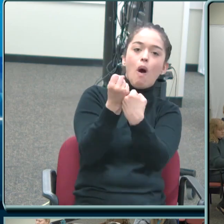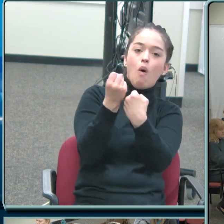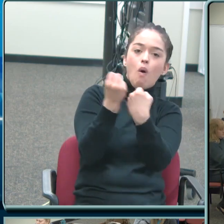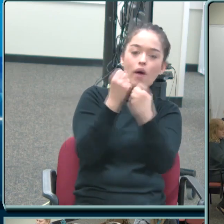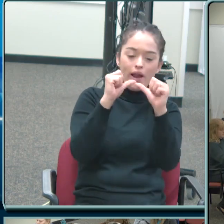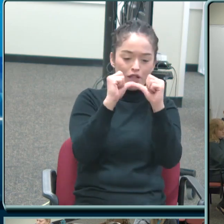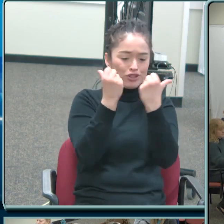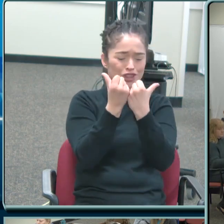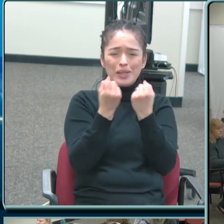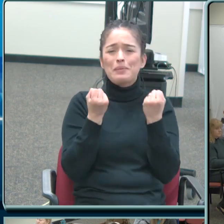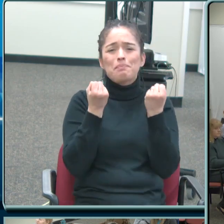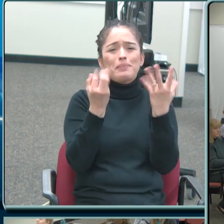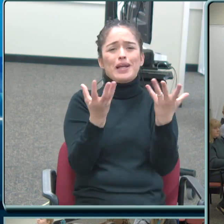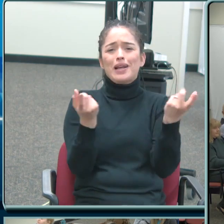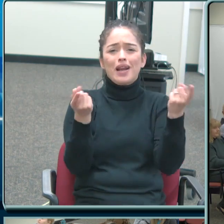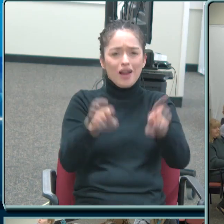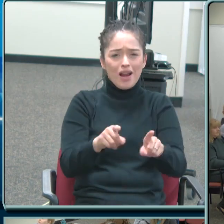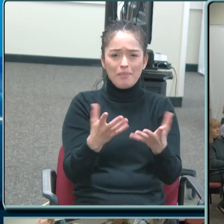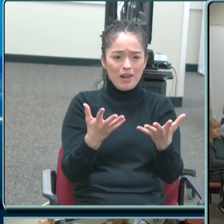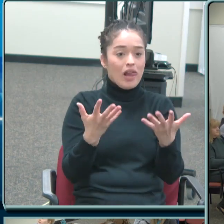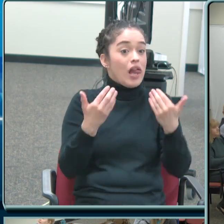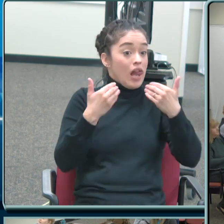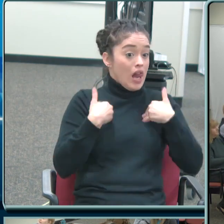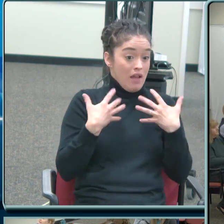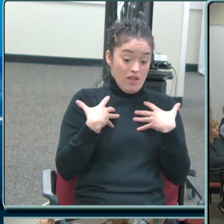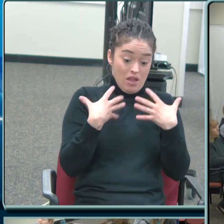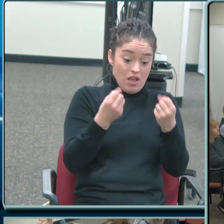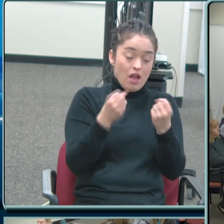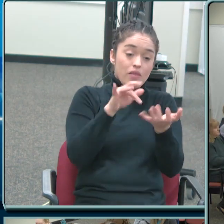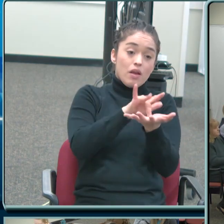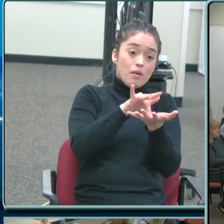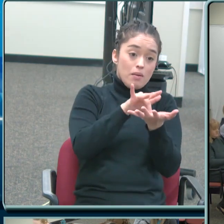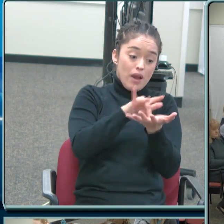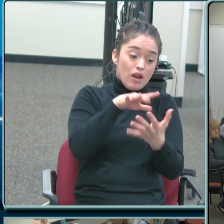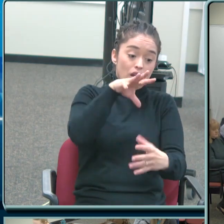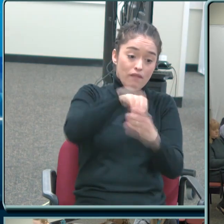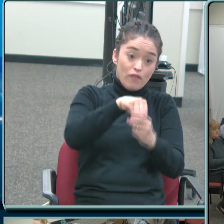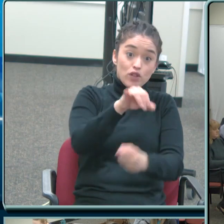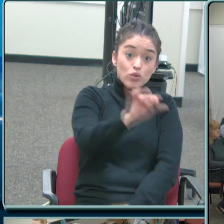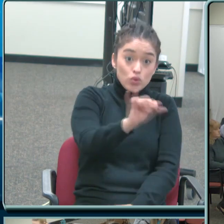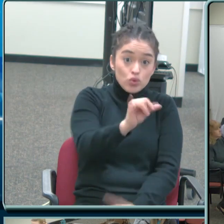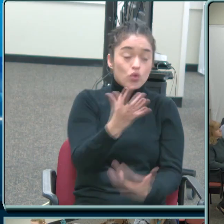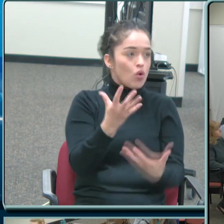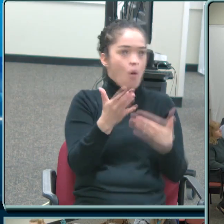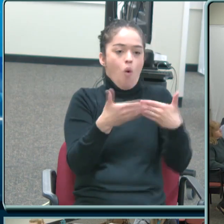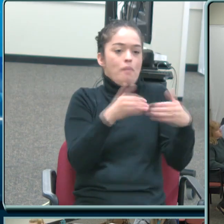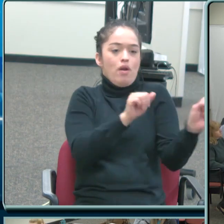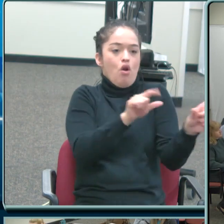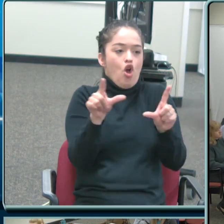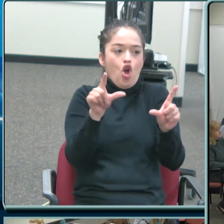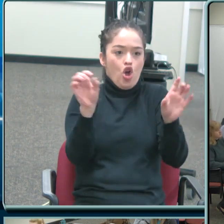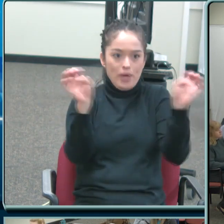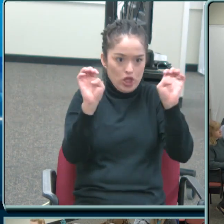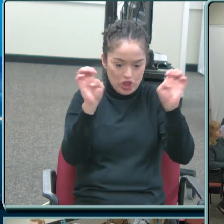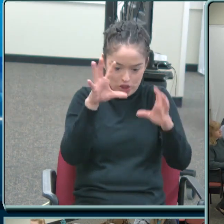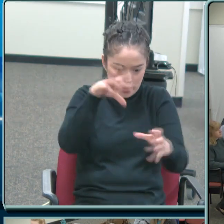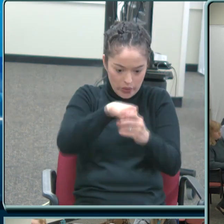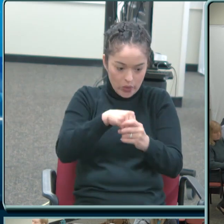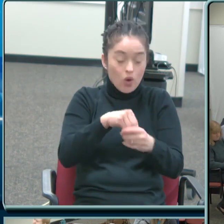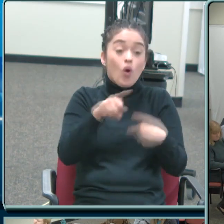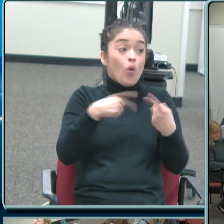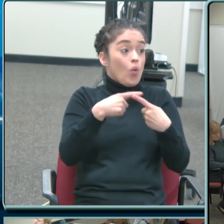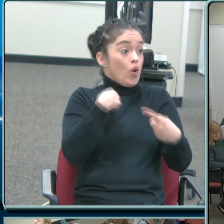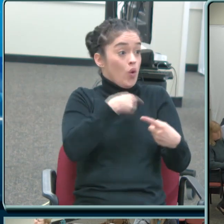agency to many things that occur. There's a health and medical component associated with almost all emergencies. And so when